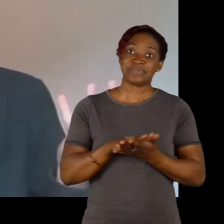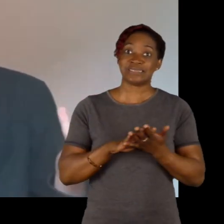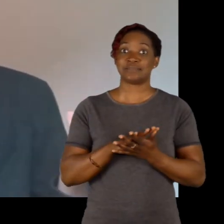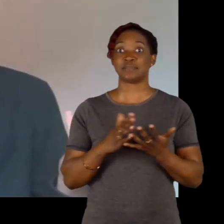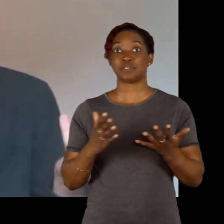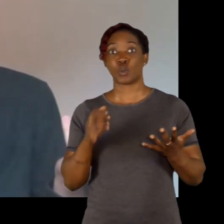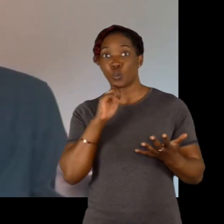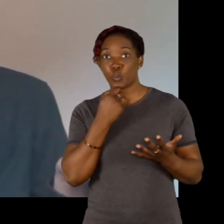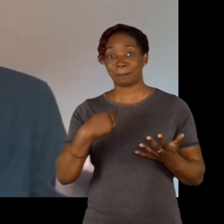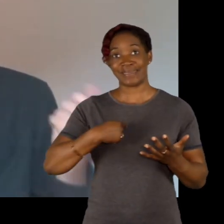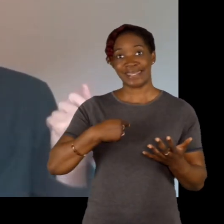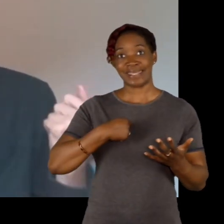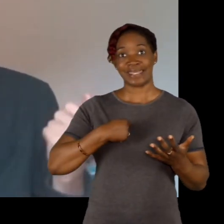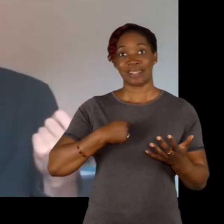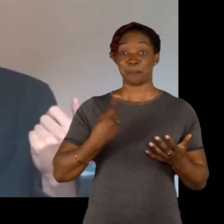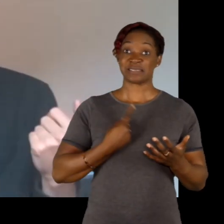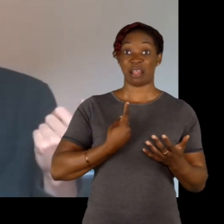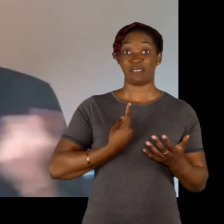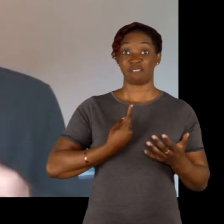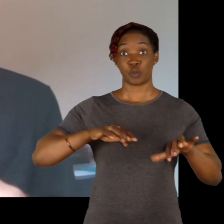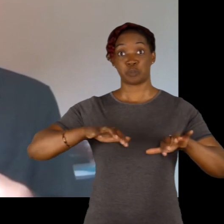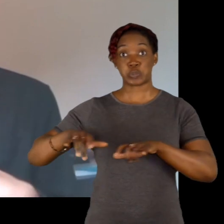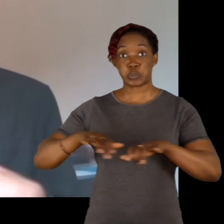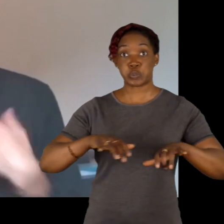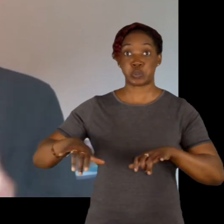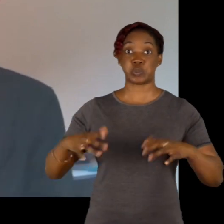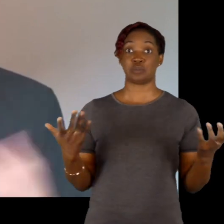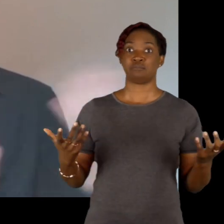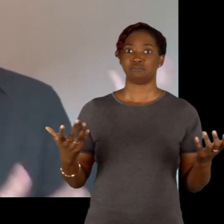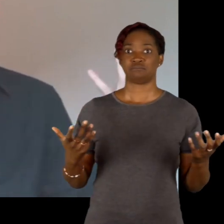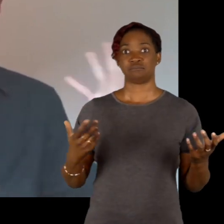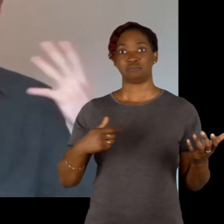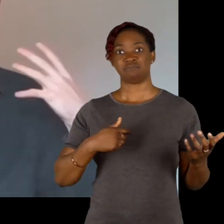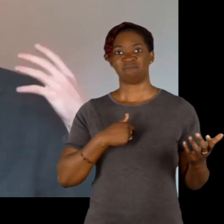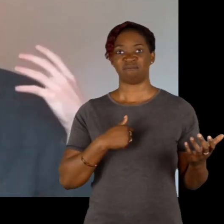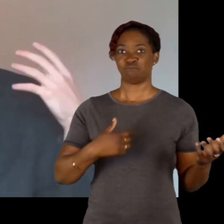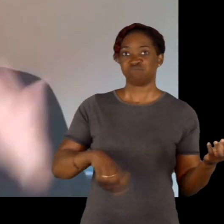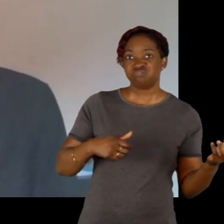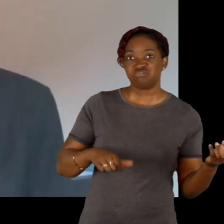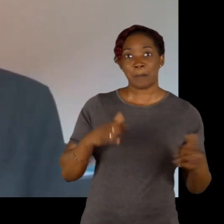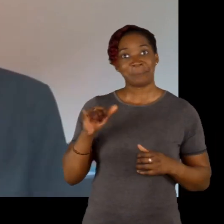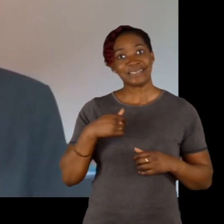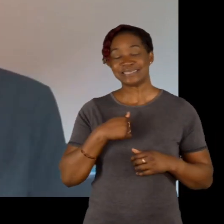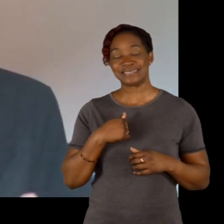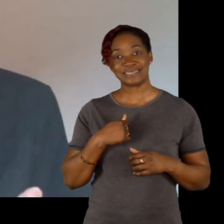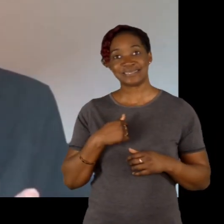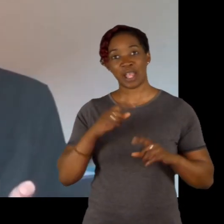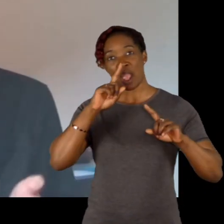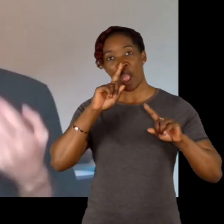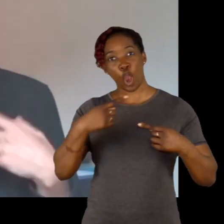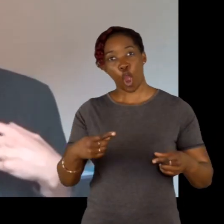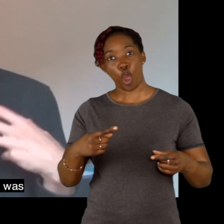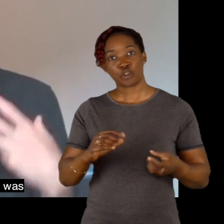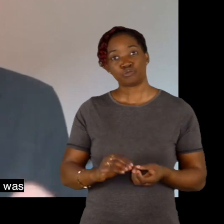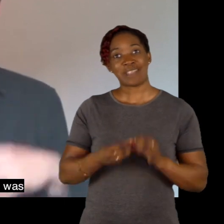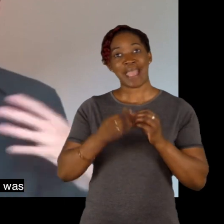if only. So a lot of time it'll be me recording the music myself in the studio. And this way of working means that I may